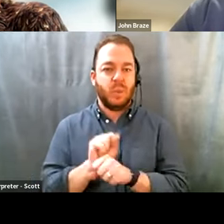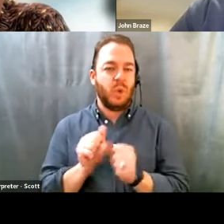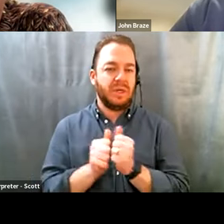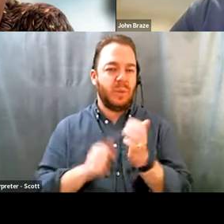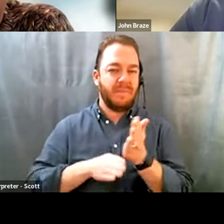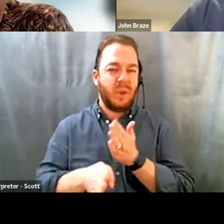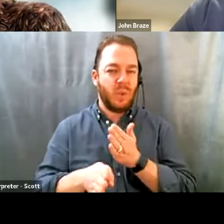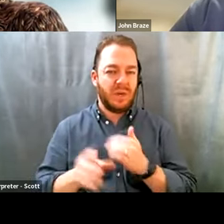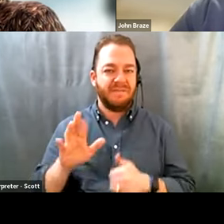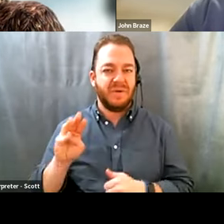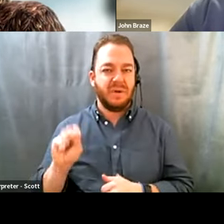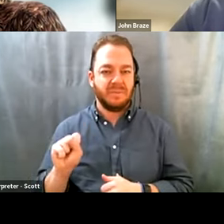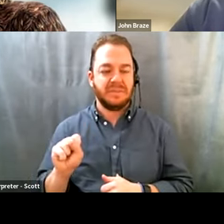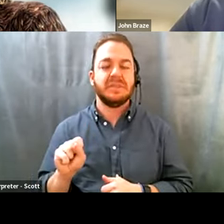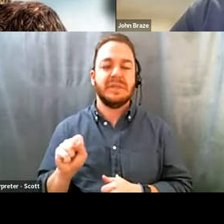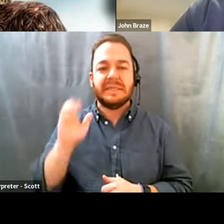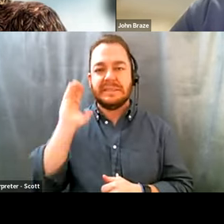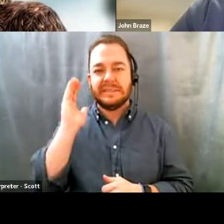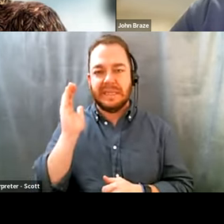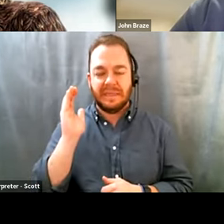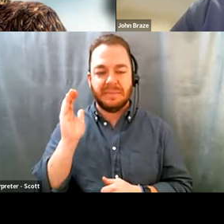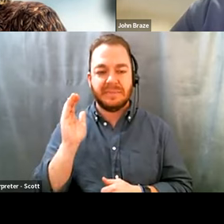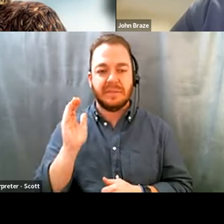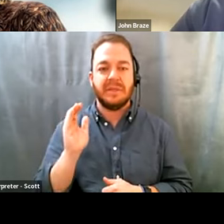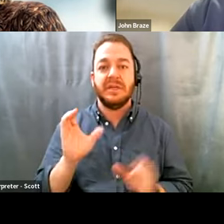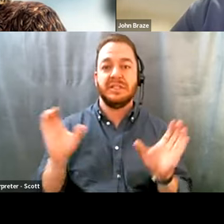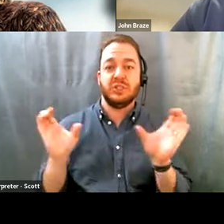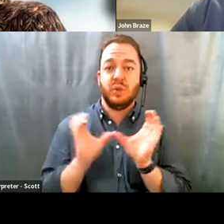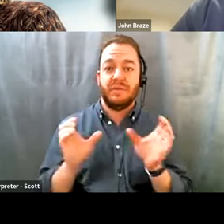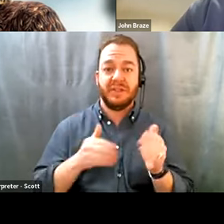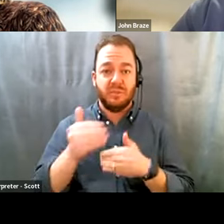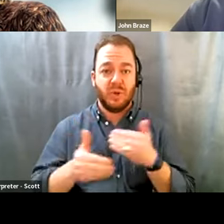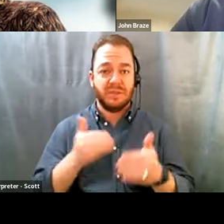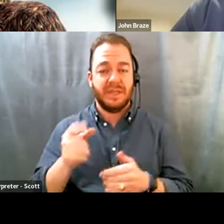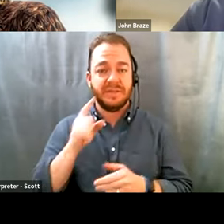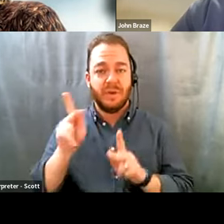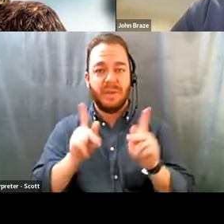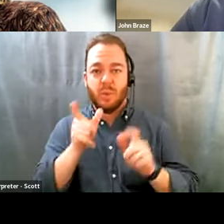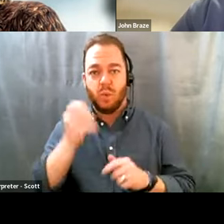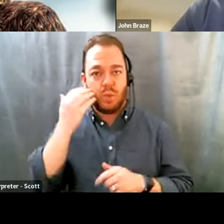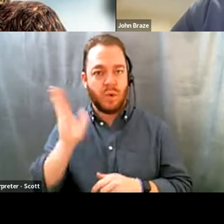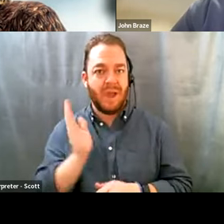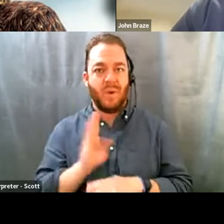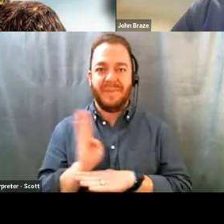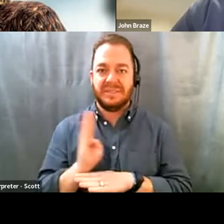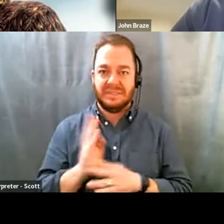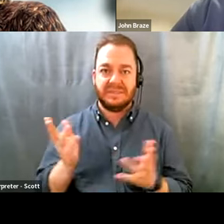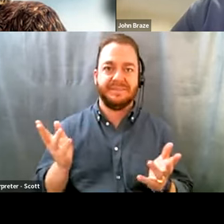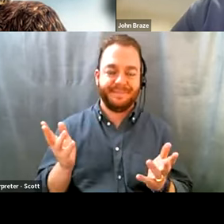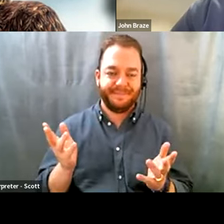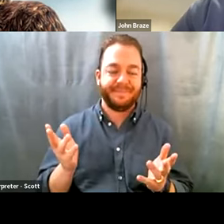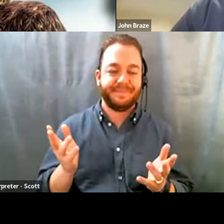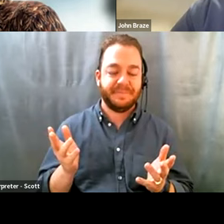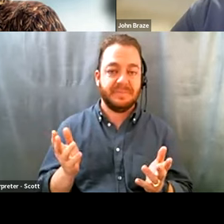minority firms, it seems like the certification process is with people who don't even know our business, right?